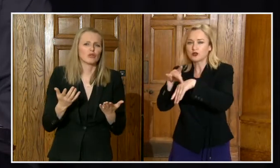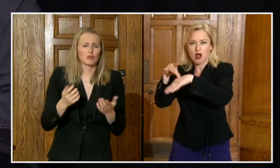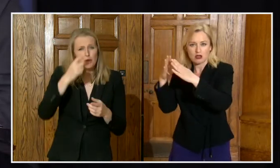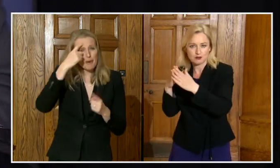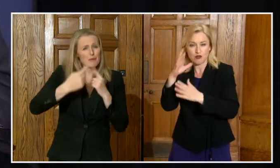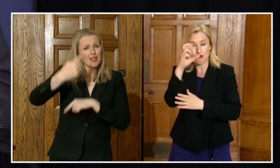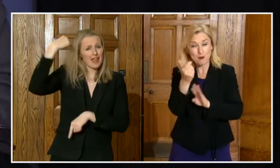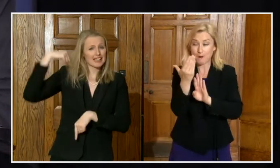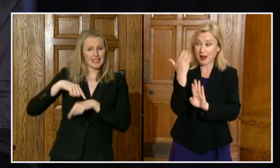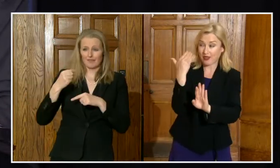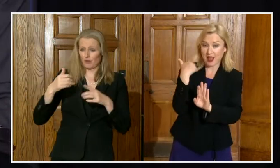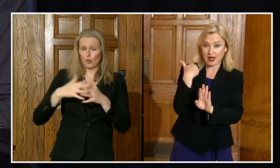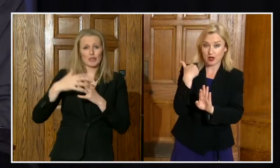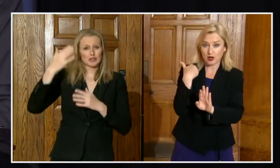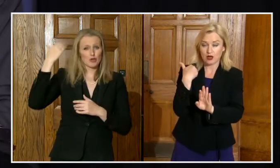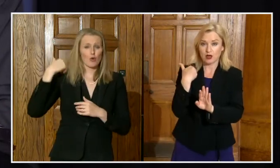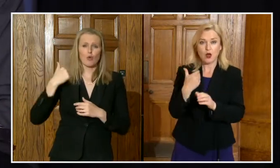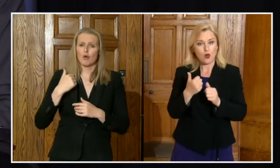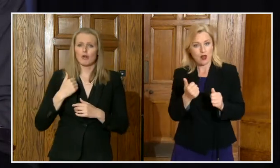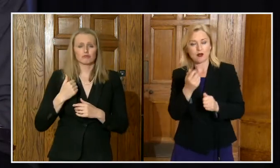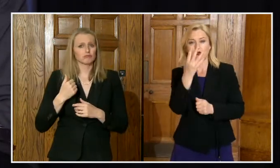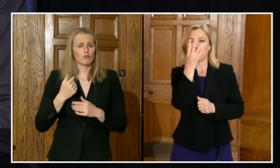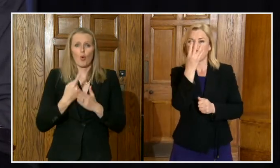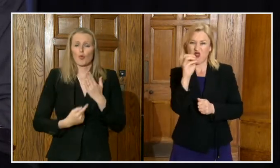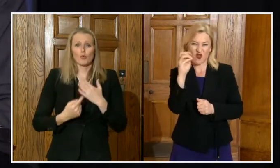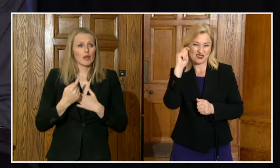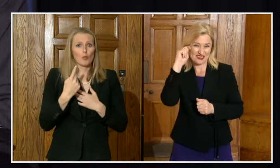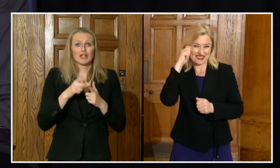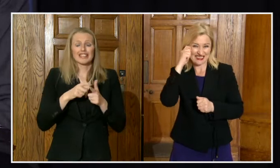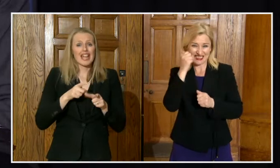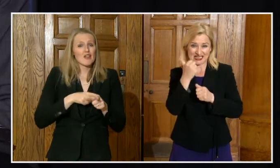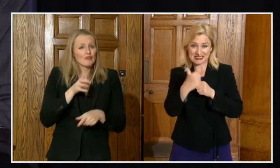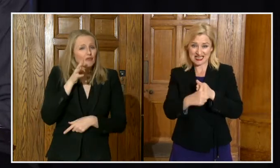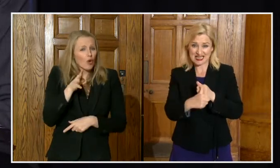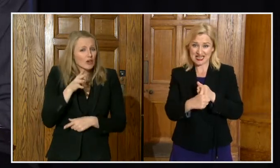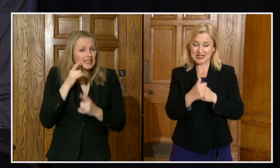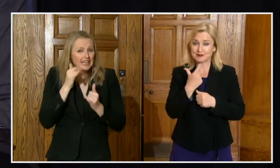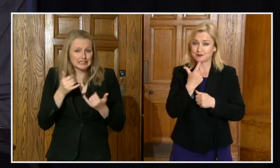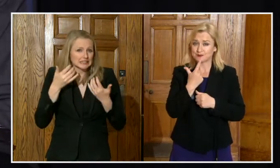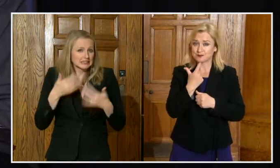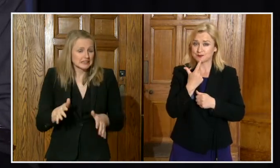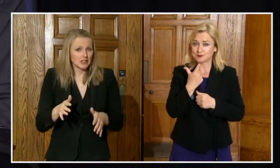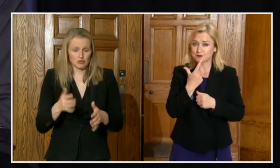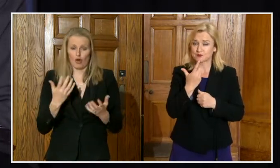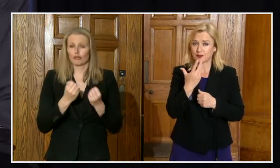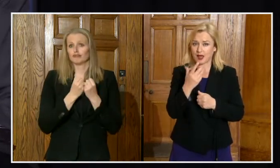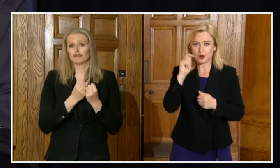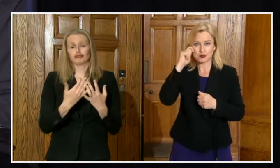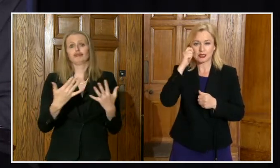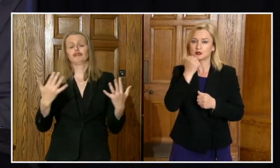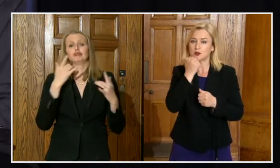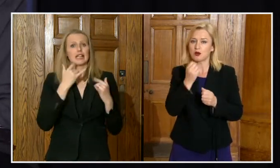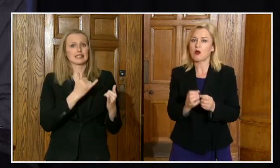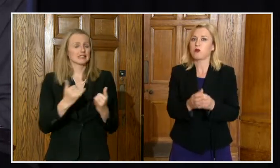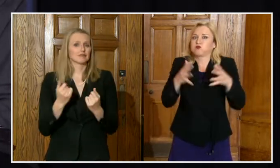those days we were able to carry out 40 tests only each day. That has increased significantly. As we